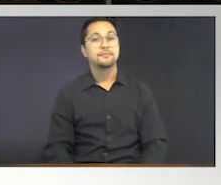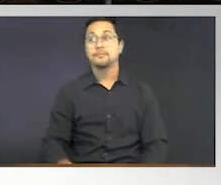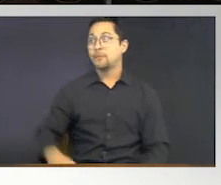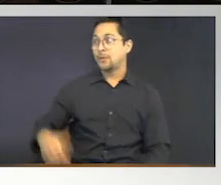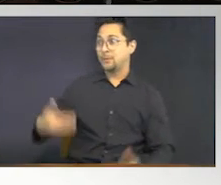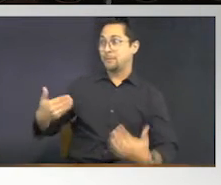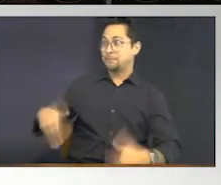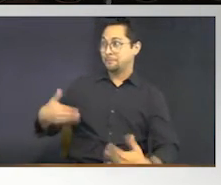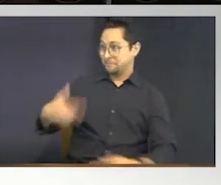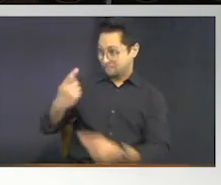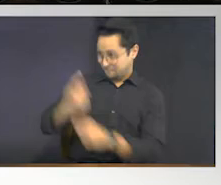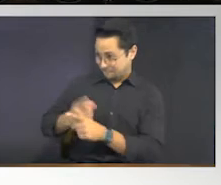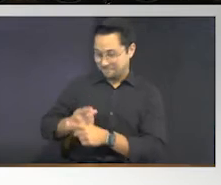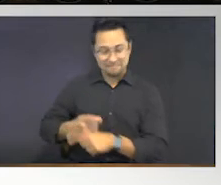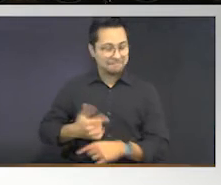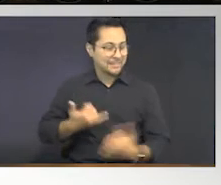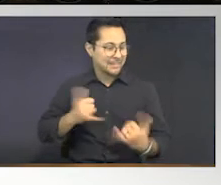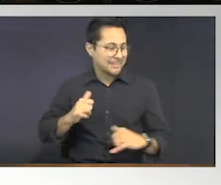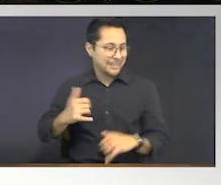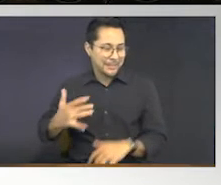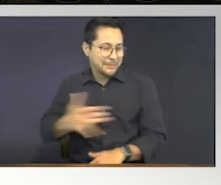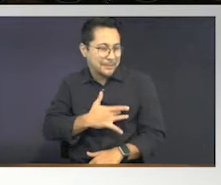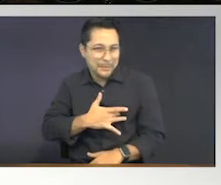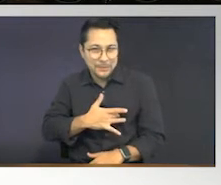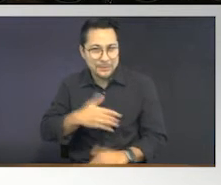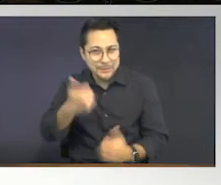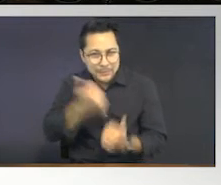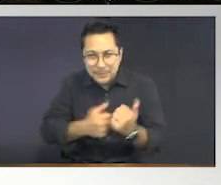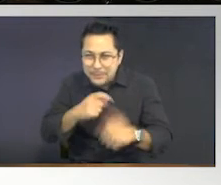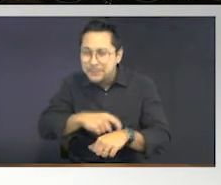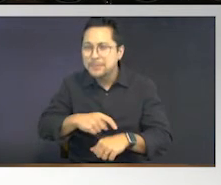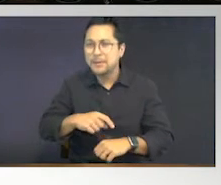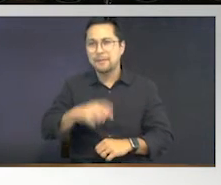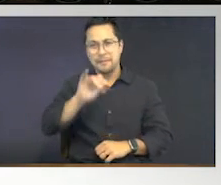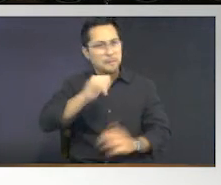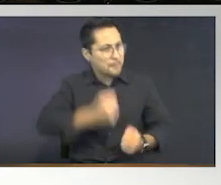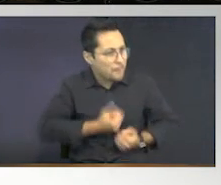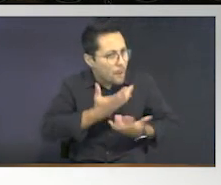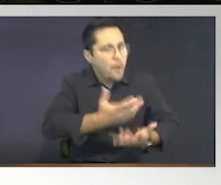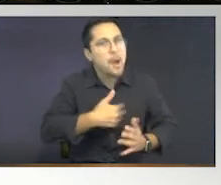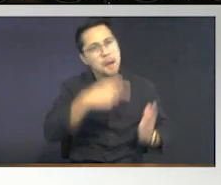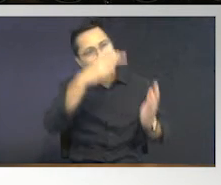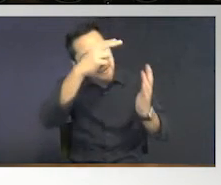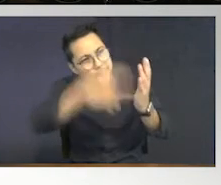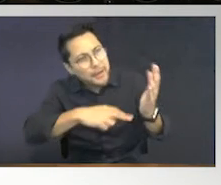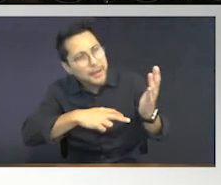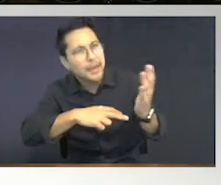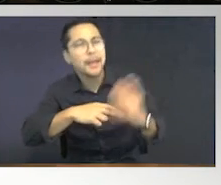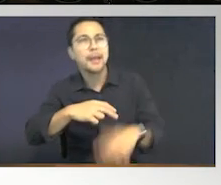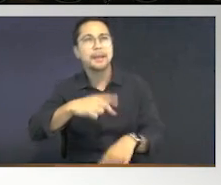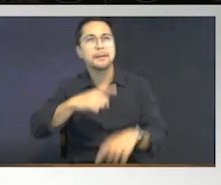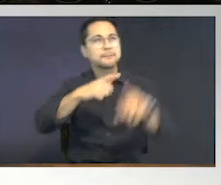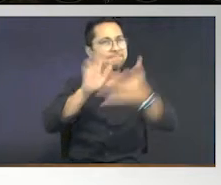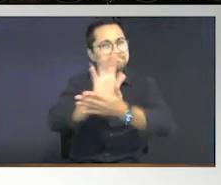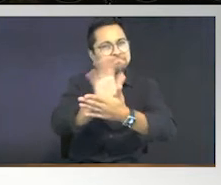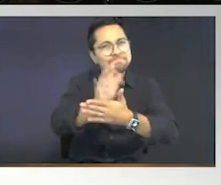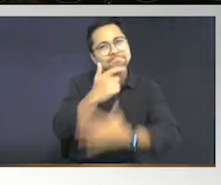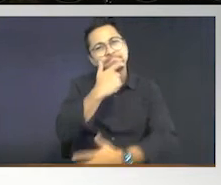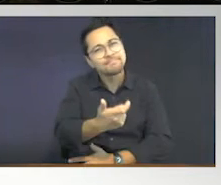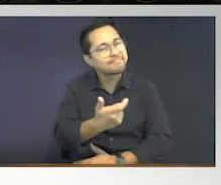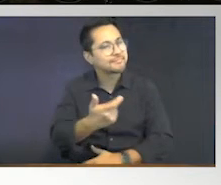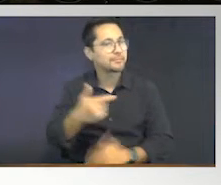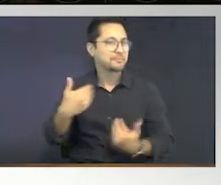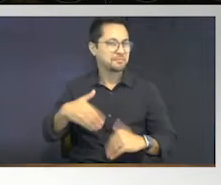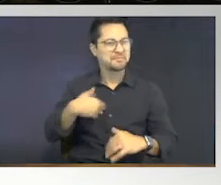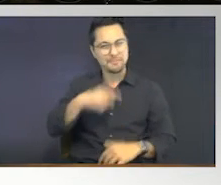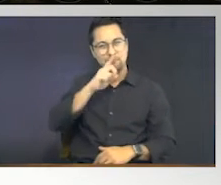Phew, right? That still chokes me up every time I read that poem, every time I watch this video, and as I'm sure it does for many of you.